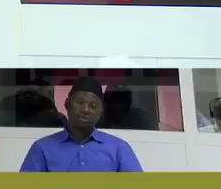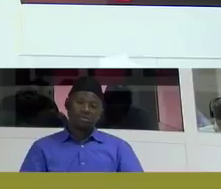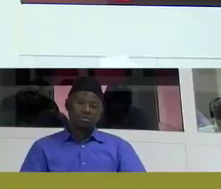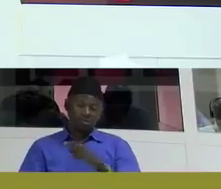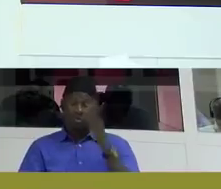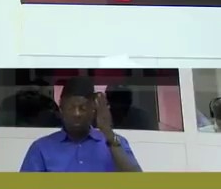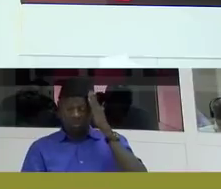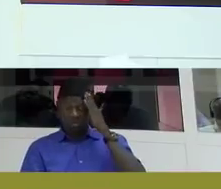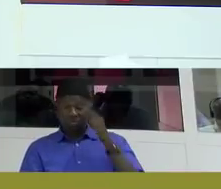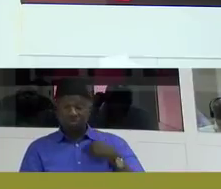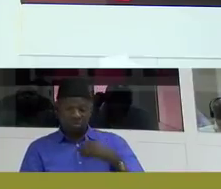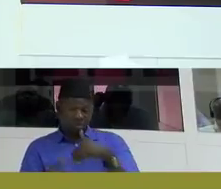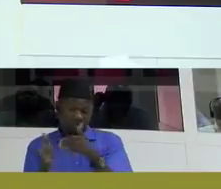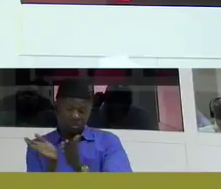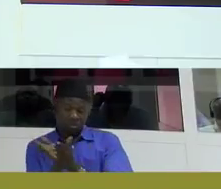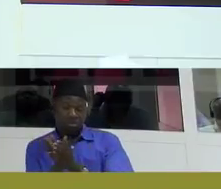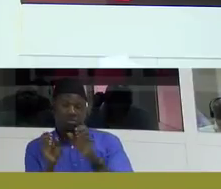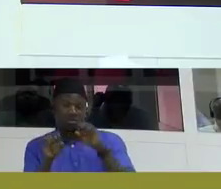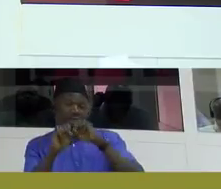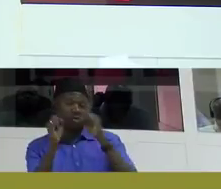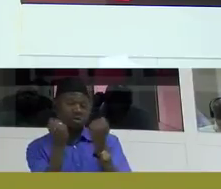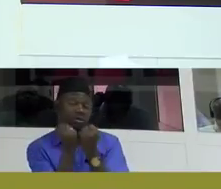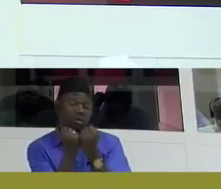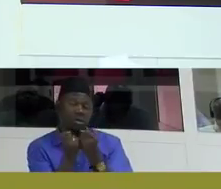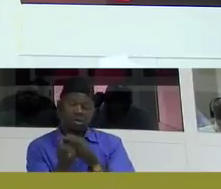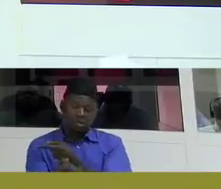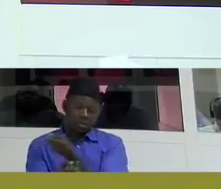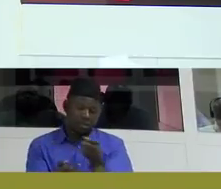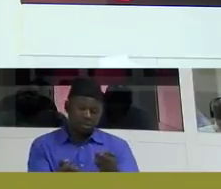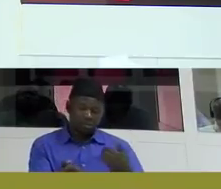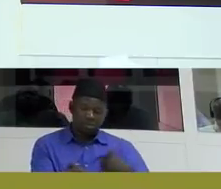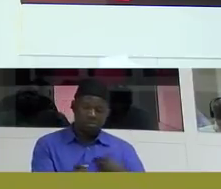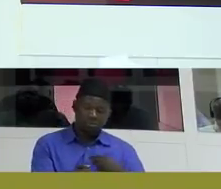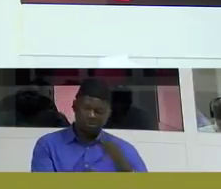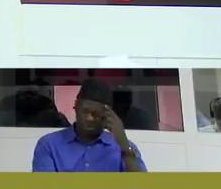society. And these were the people you intend to fight against.